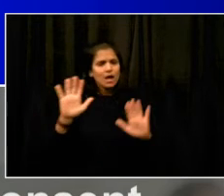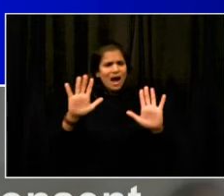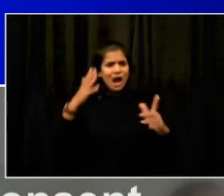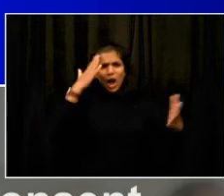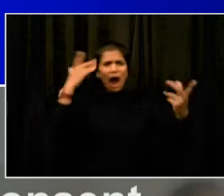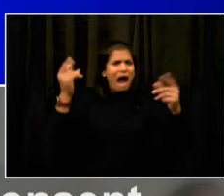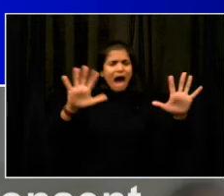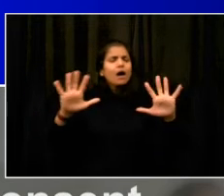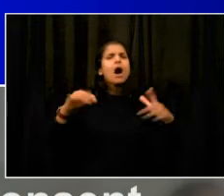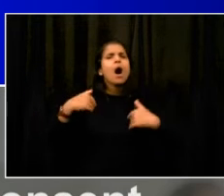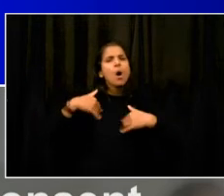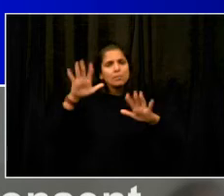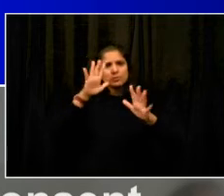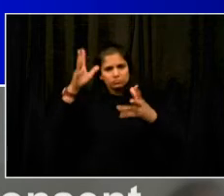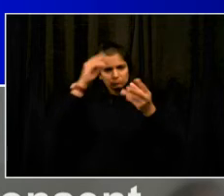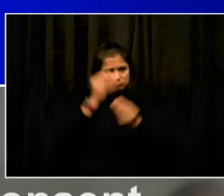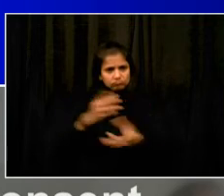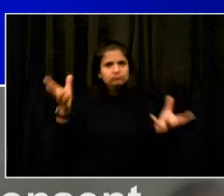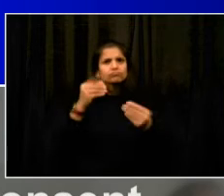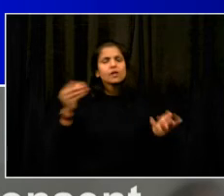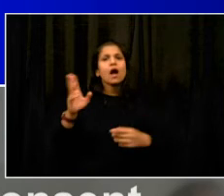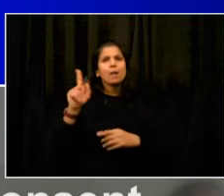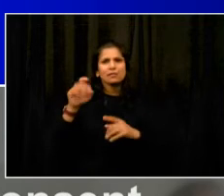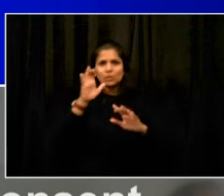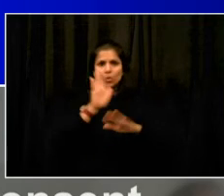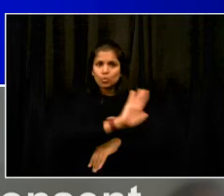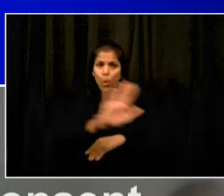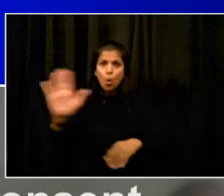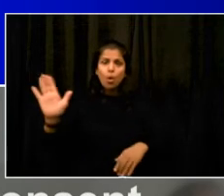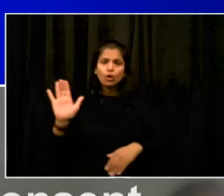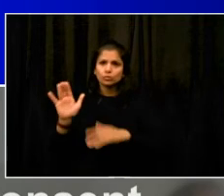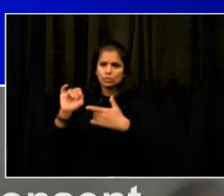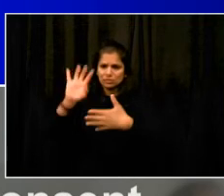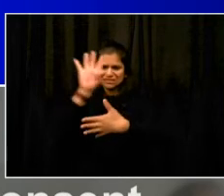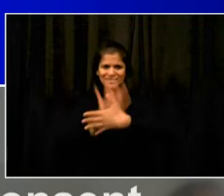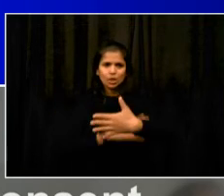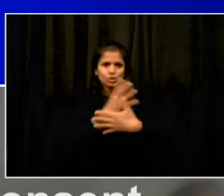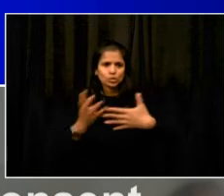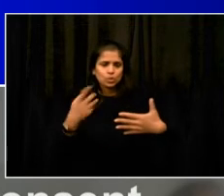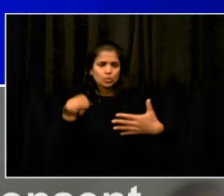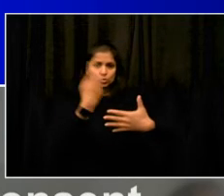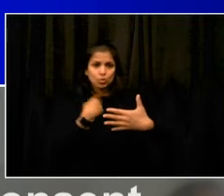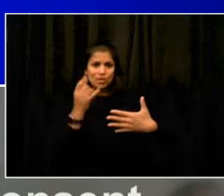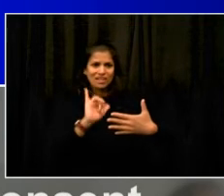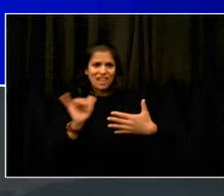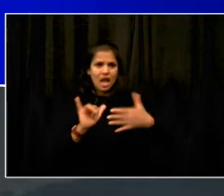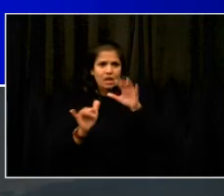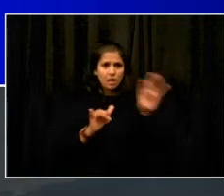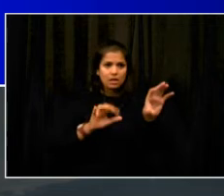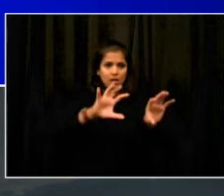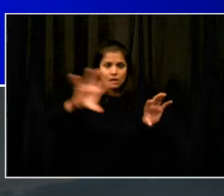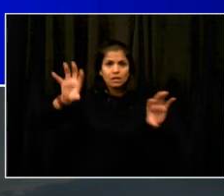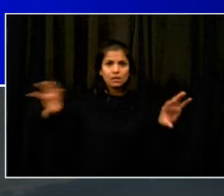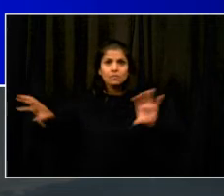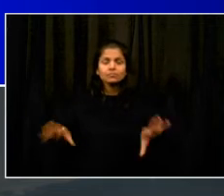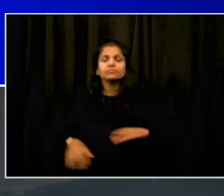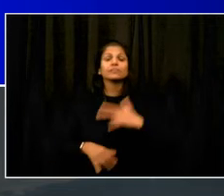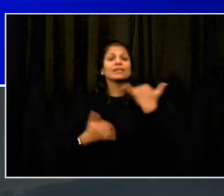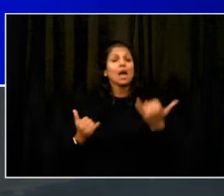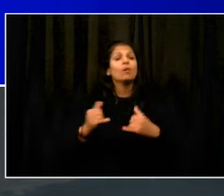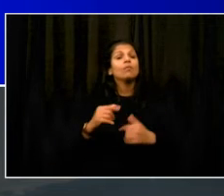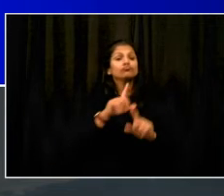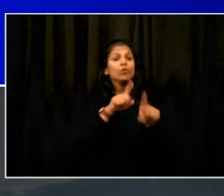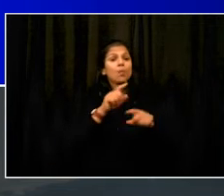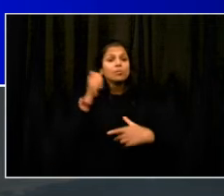close to it as possible. Okay, let's talk about our daily indicators. Number one, daily